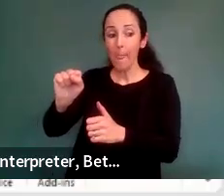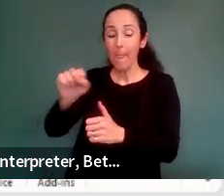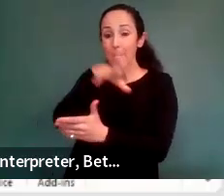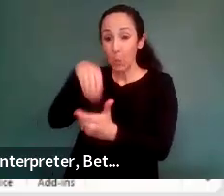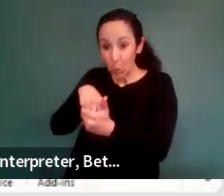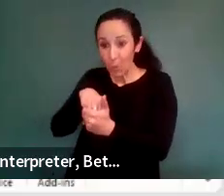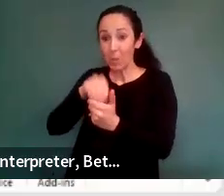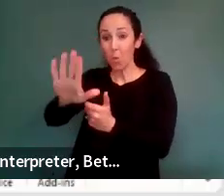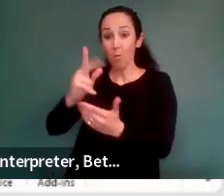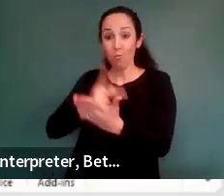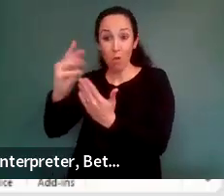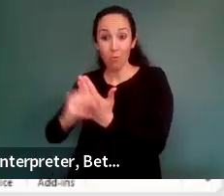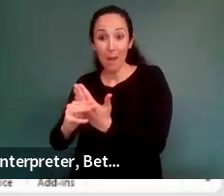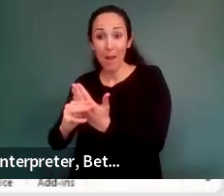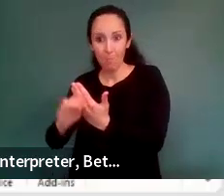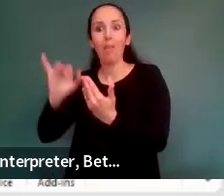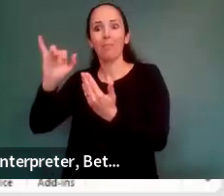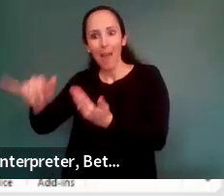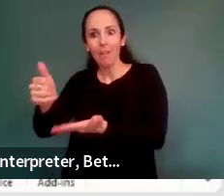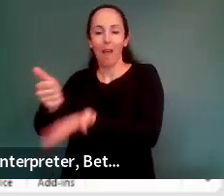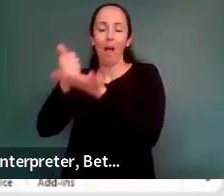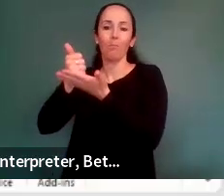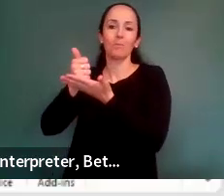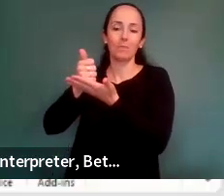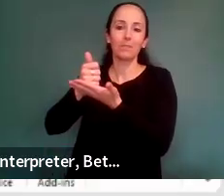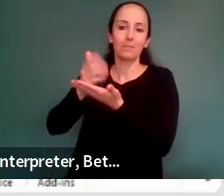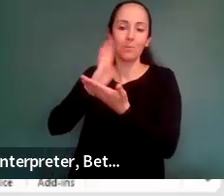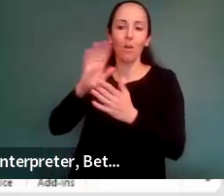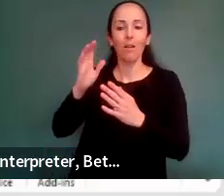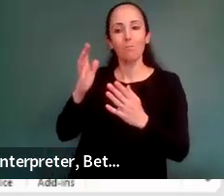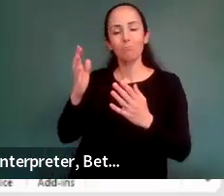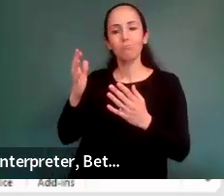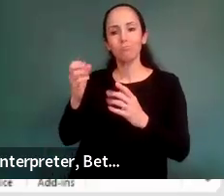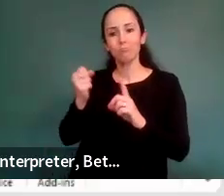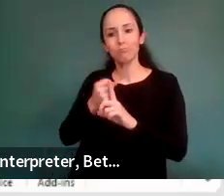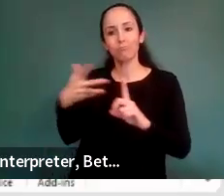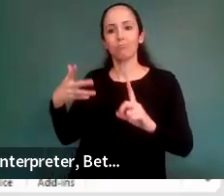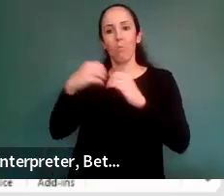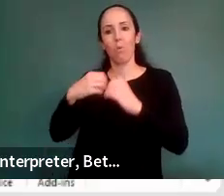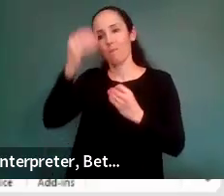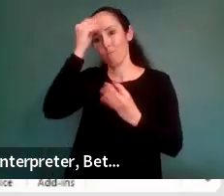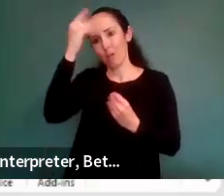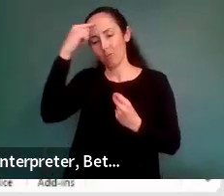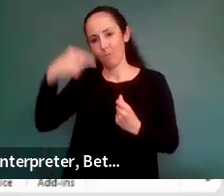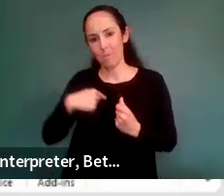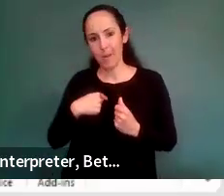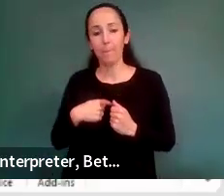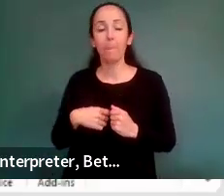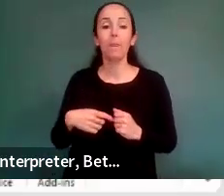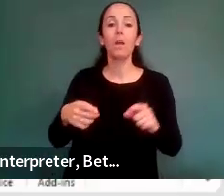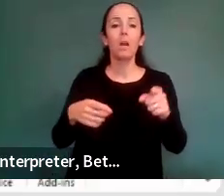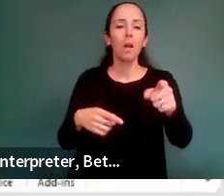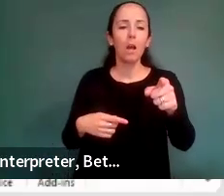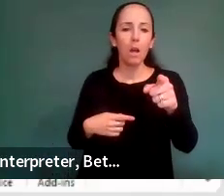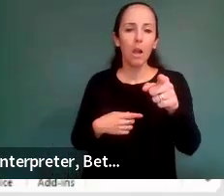program that you're using. In this case, I'm using Word, so I'm going to select this. Selected. Introduction to